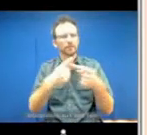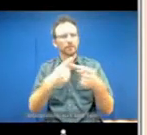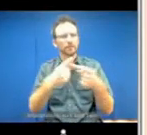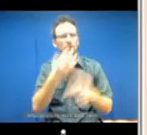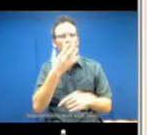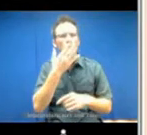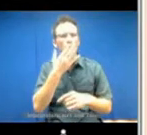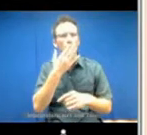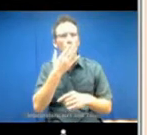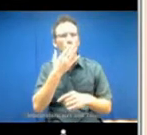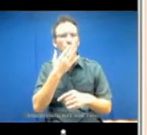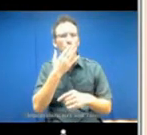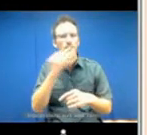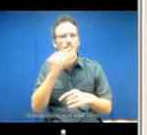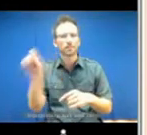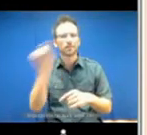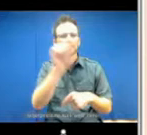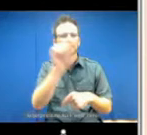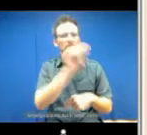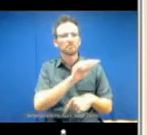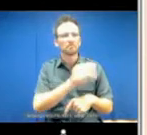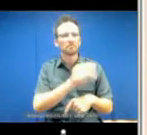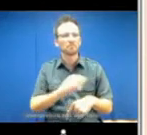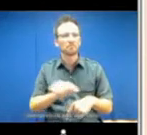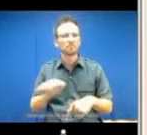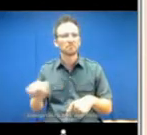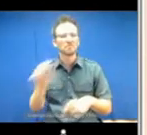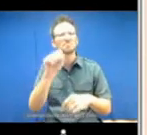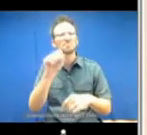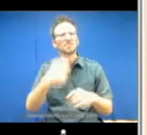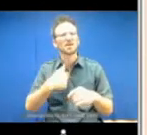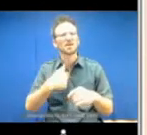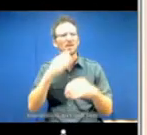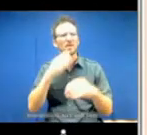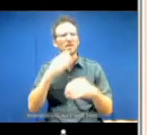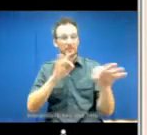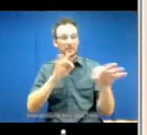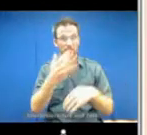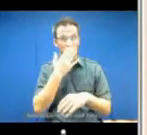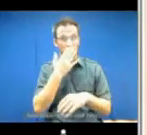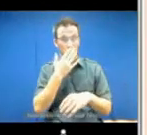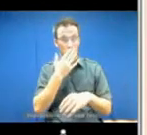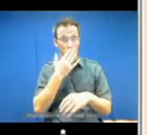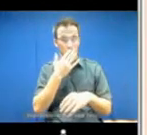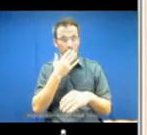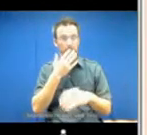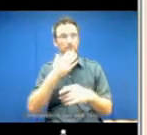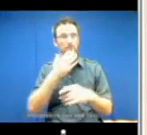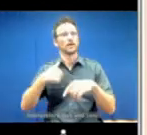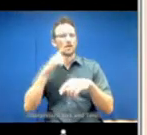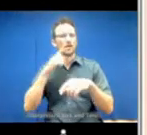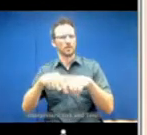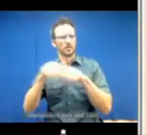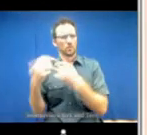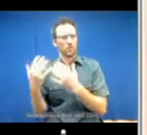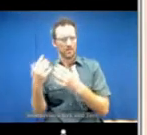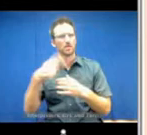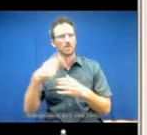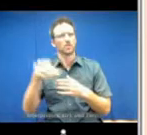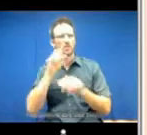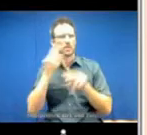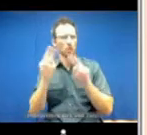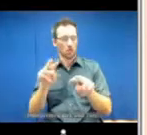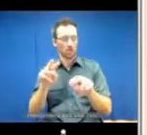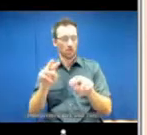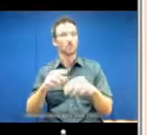I will identify the colors, and then I will stop so you can take a look. So first look at the blue triangles, which